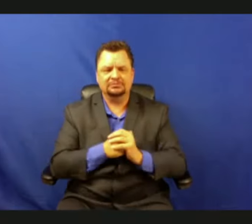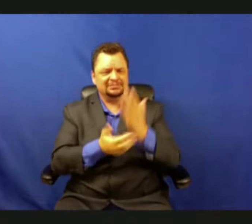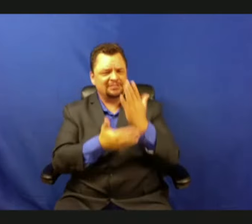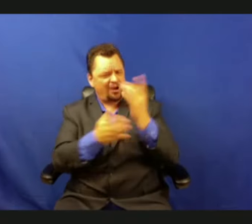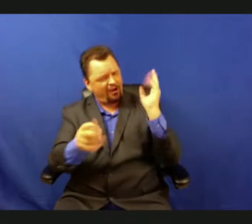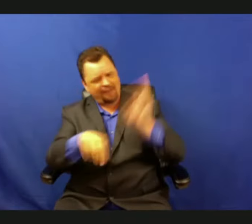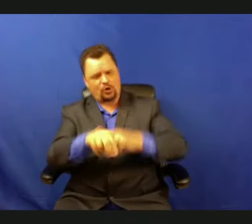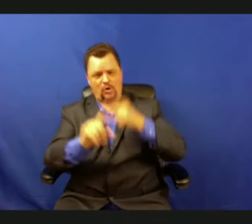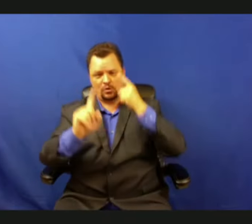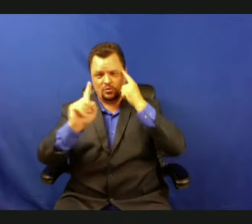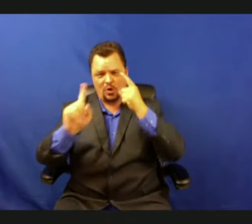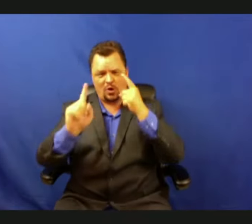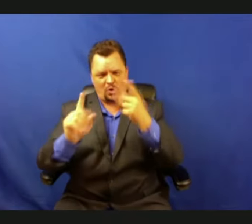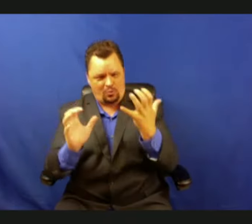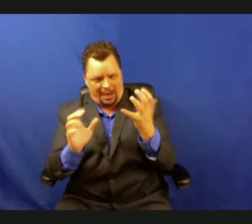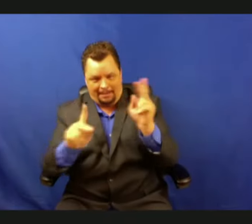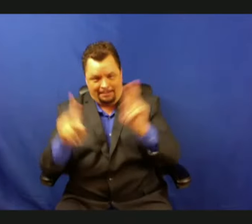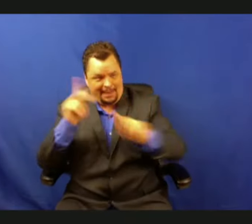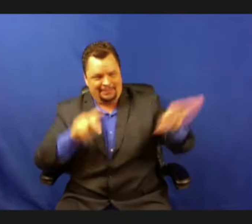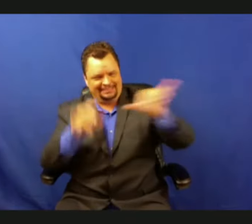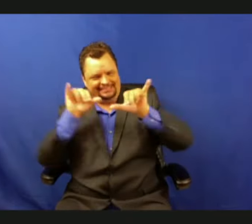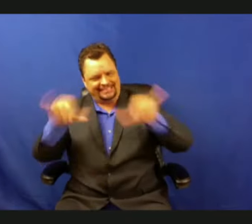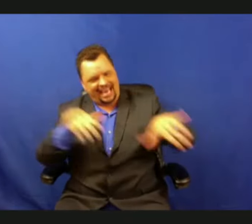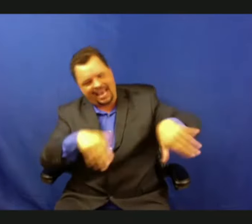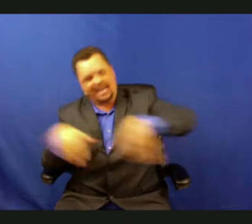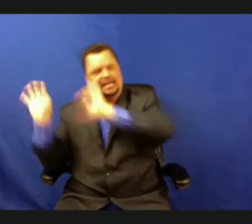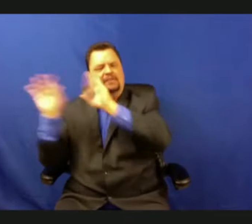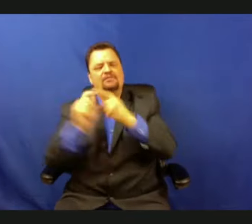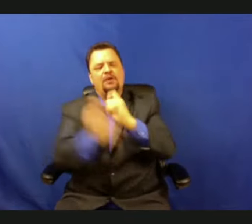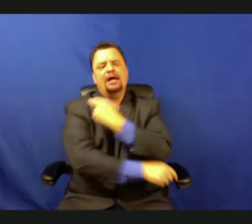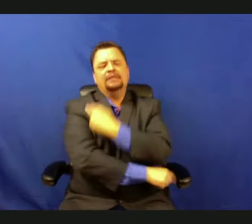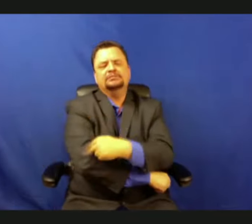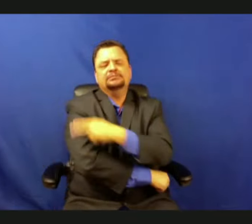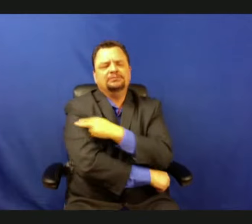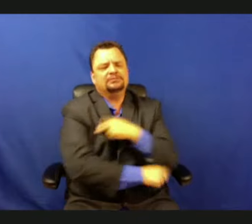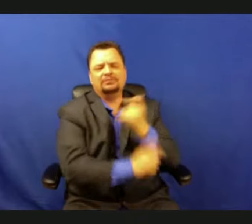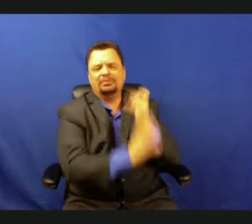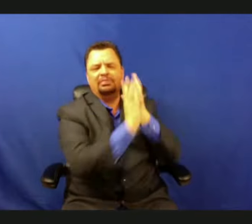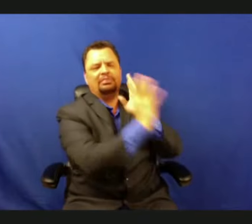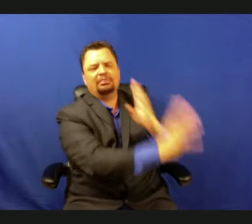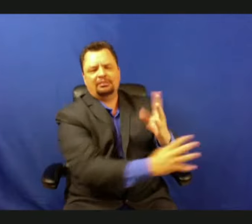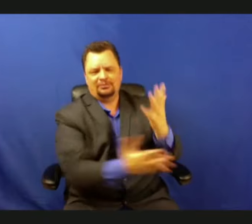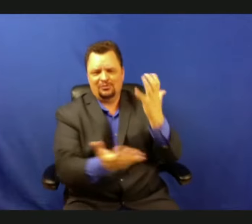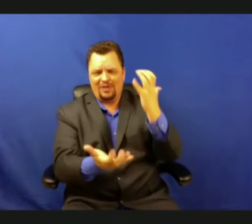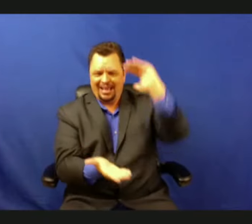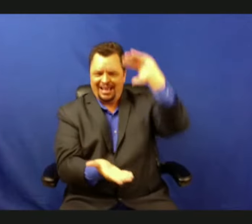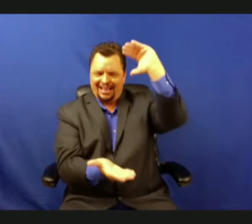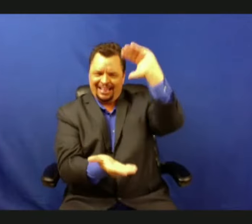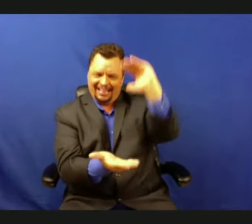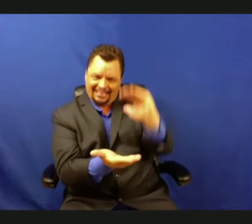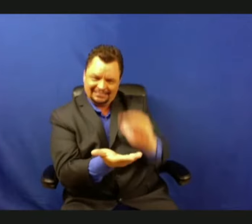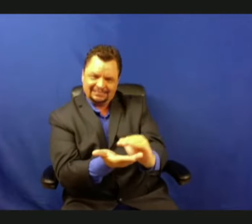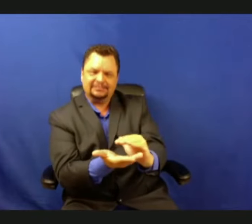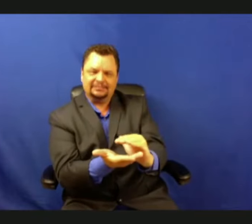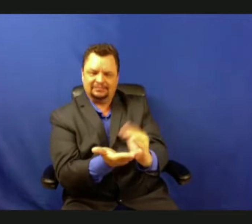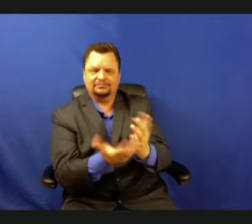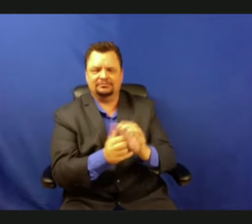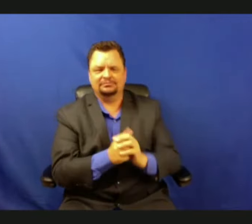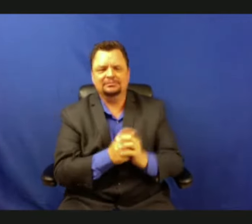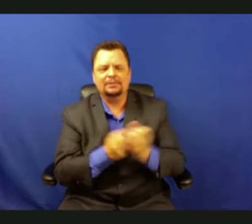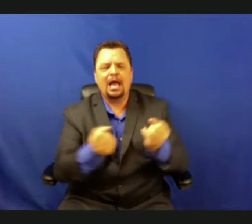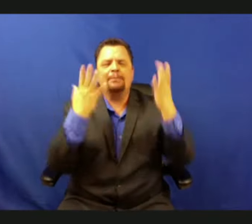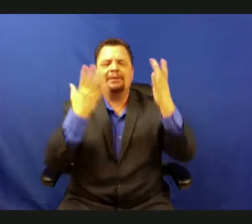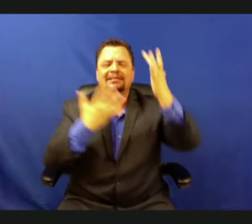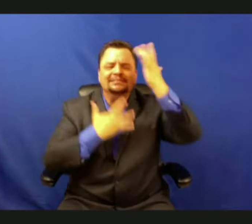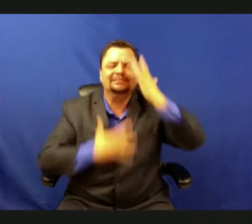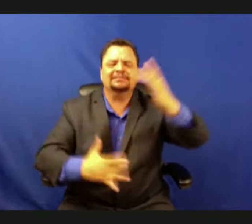society from a public health perspective to reduce the number of mild to moderate incidences of the disease even further, because all of those can potentially spread the